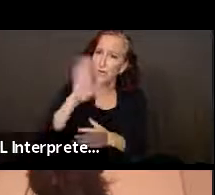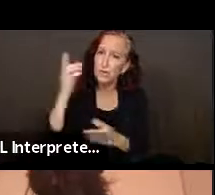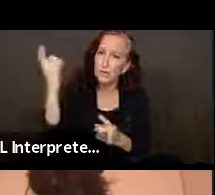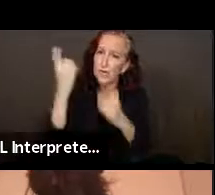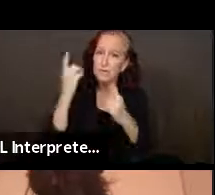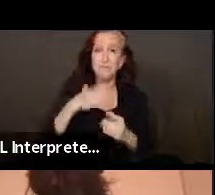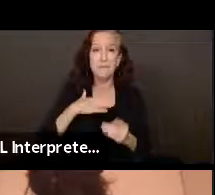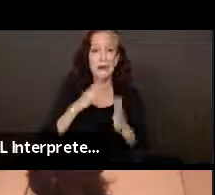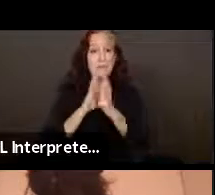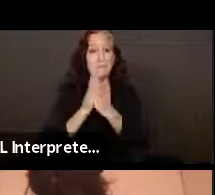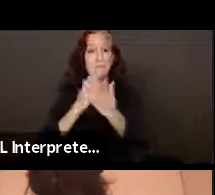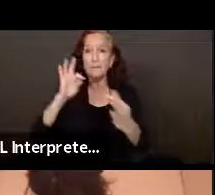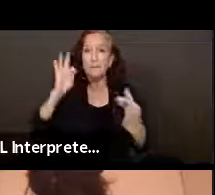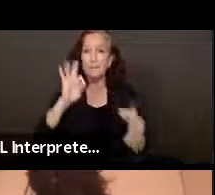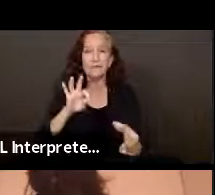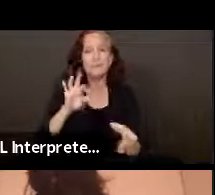so